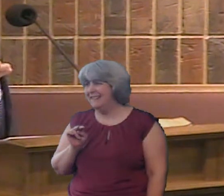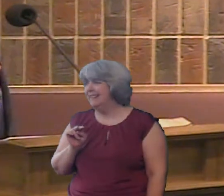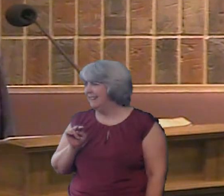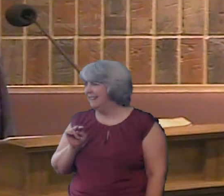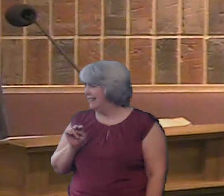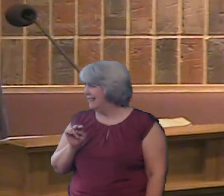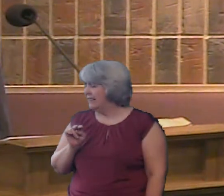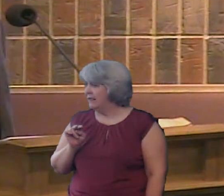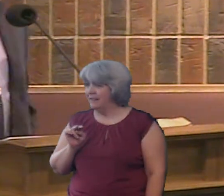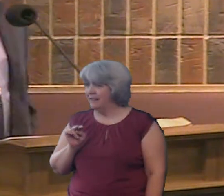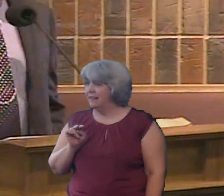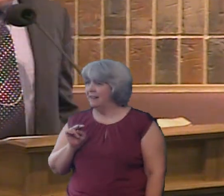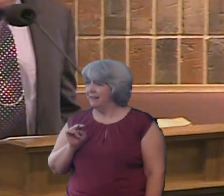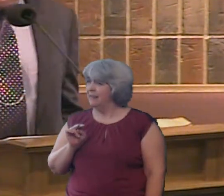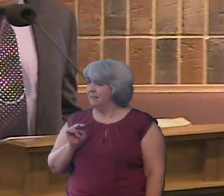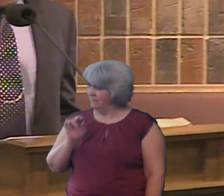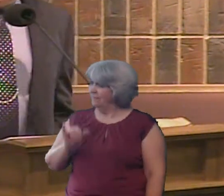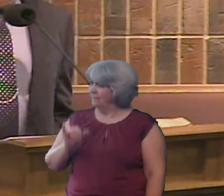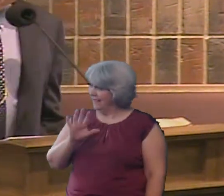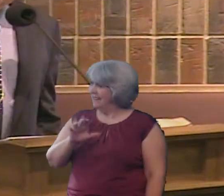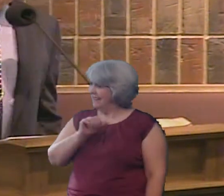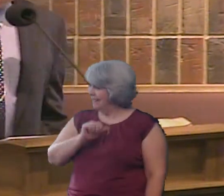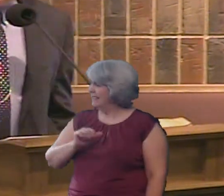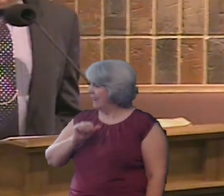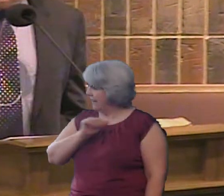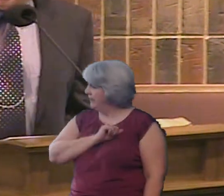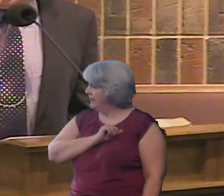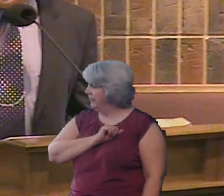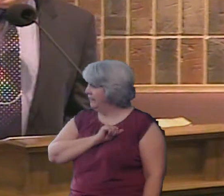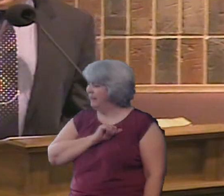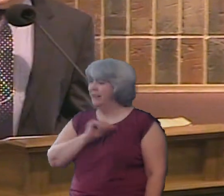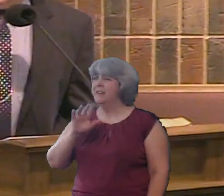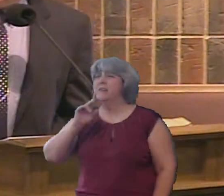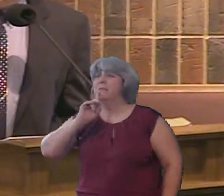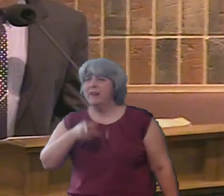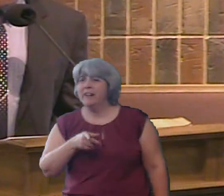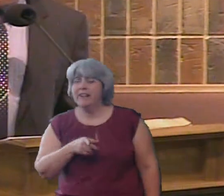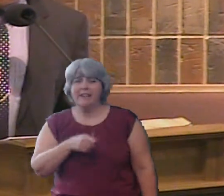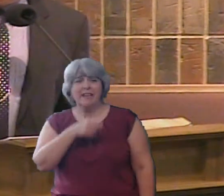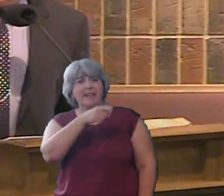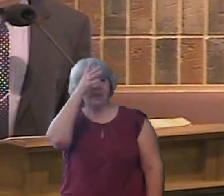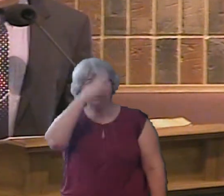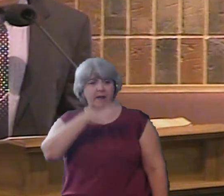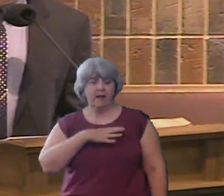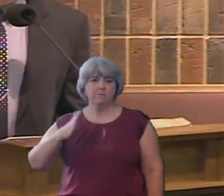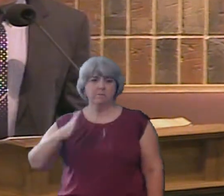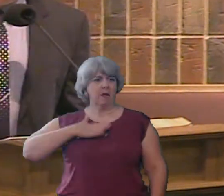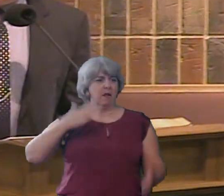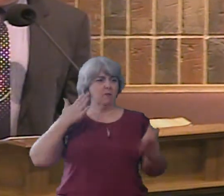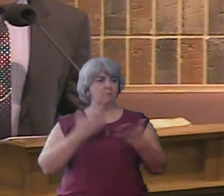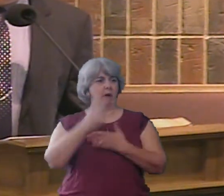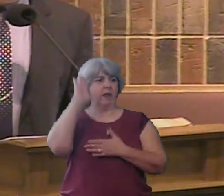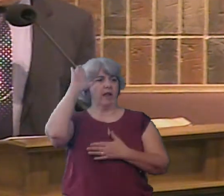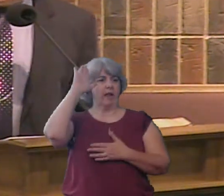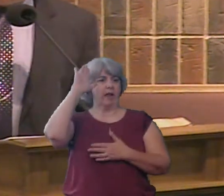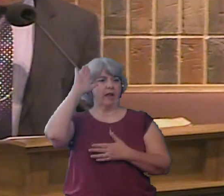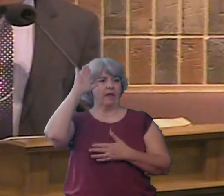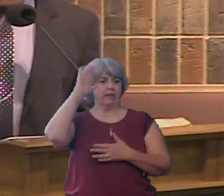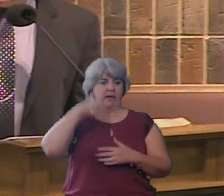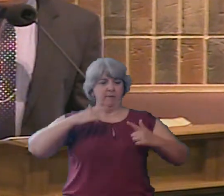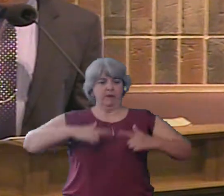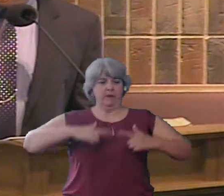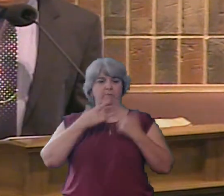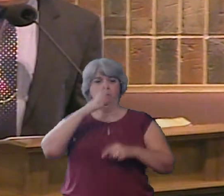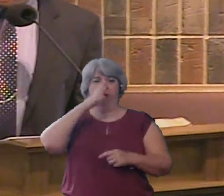It just takes a certain perspective to come to grips with this guy who thinks it's his right to move back in with